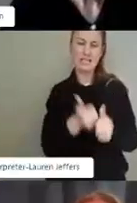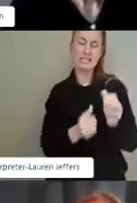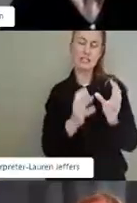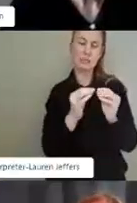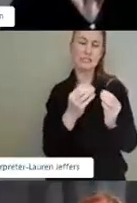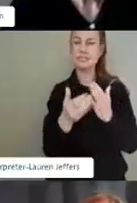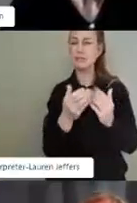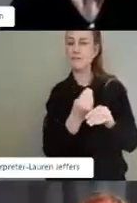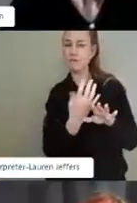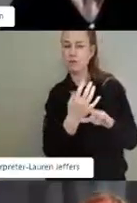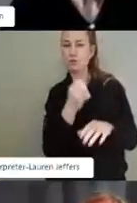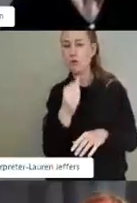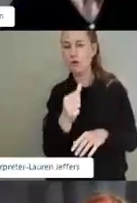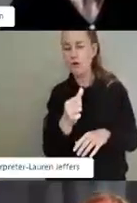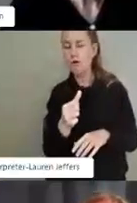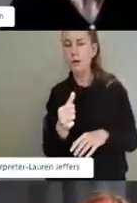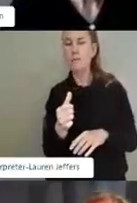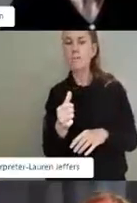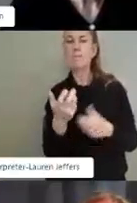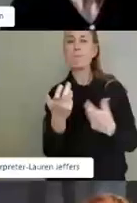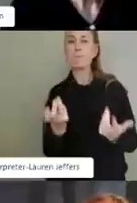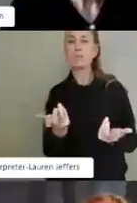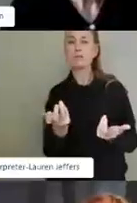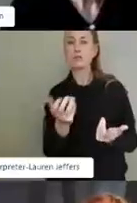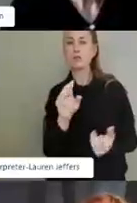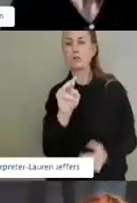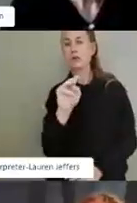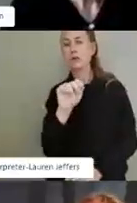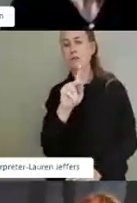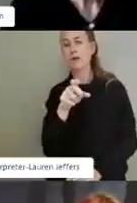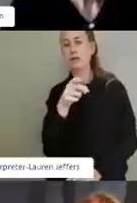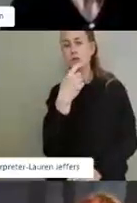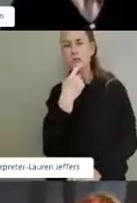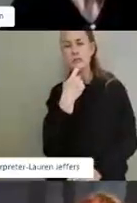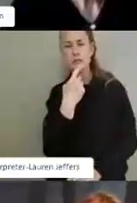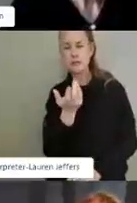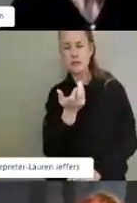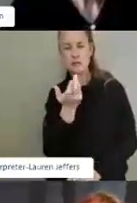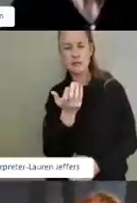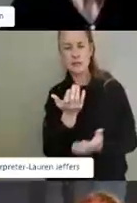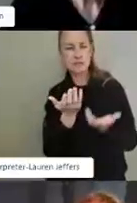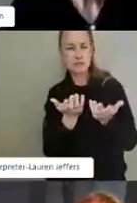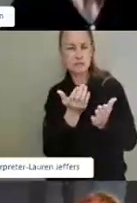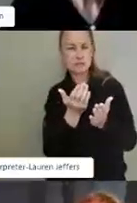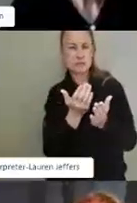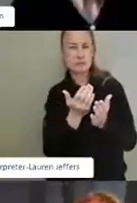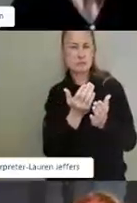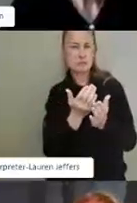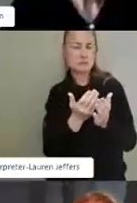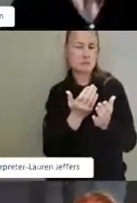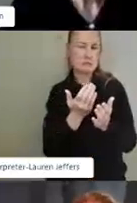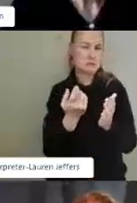held virtually or not. And so, Mike, you said at some point in an email,